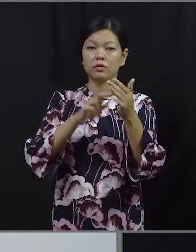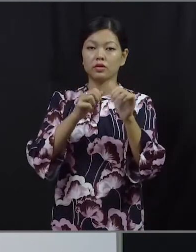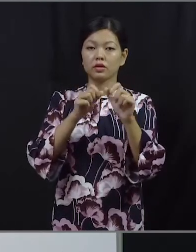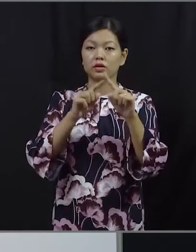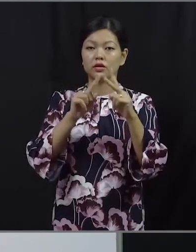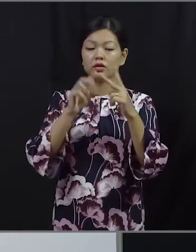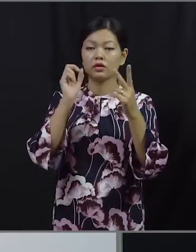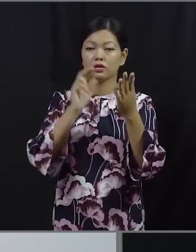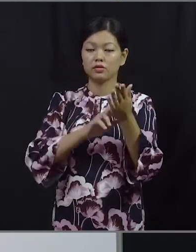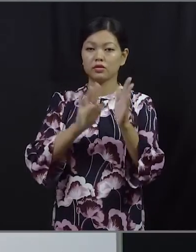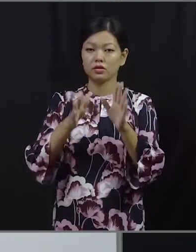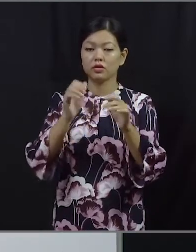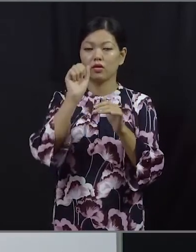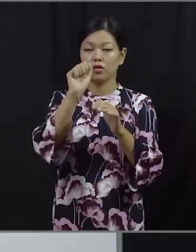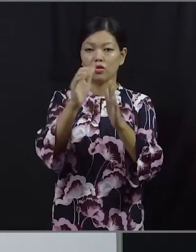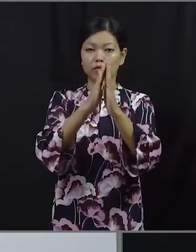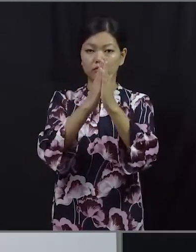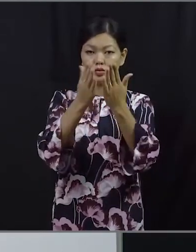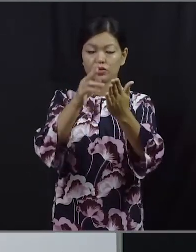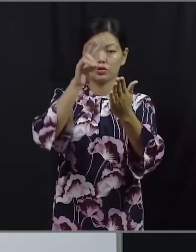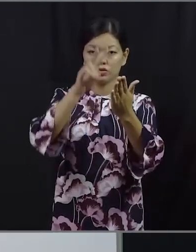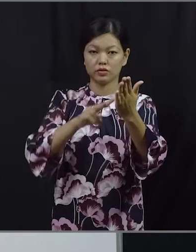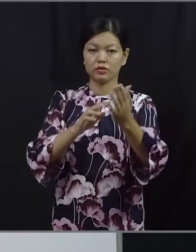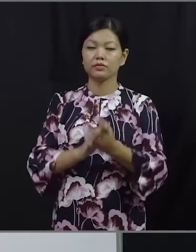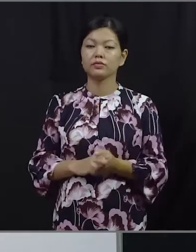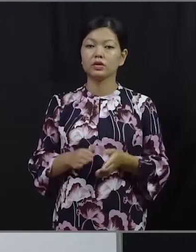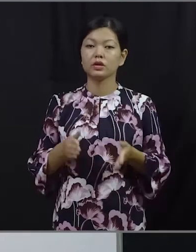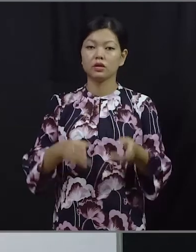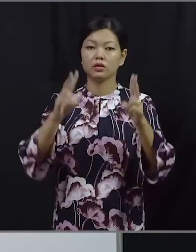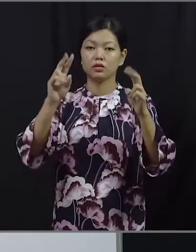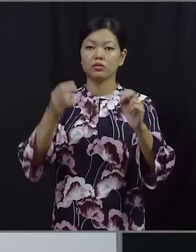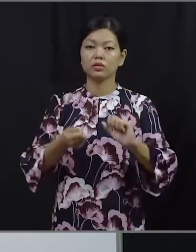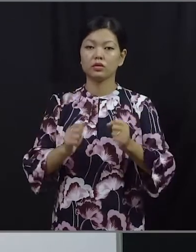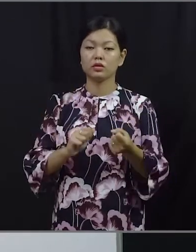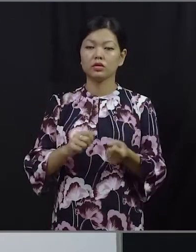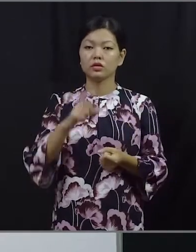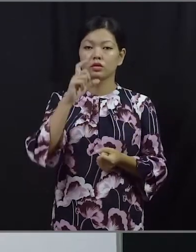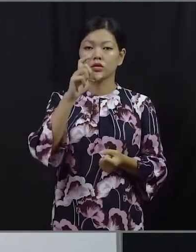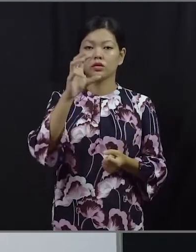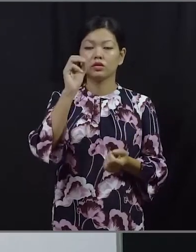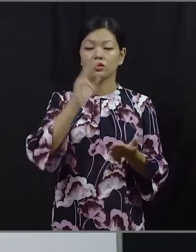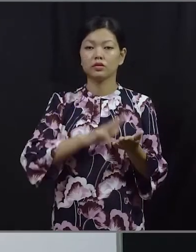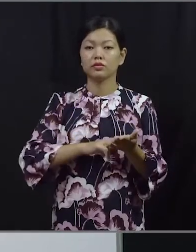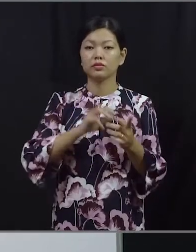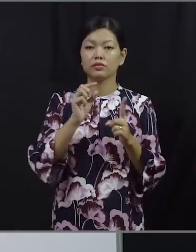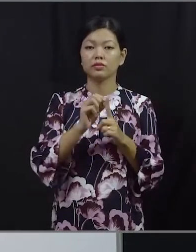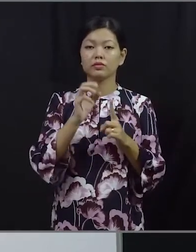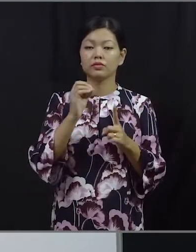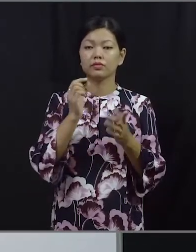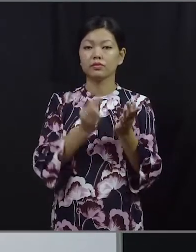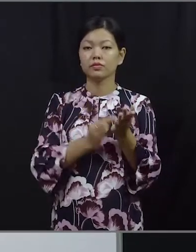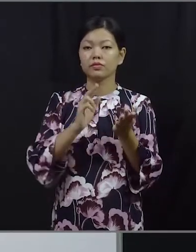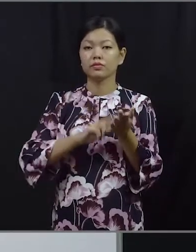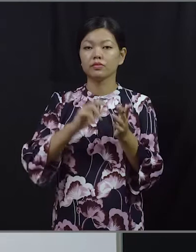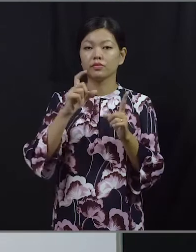start compound microscope. So let me tell you first what is compound microscope. So again it is a microscope, so we